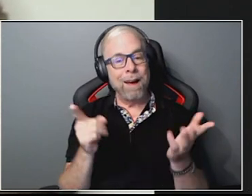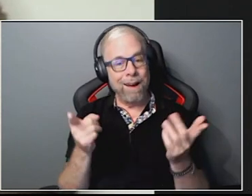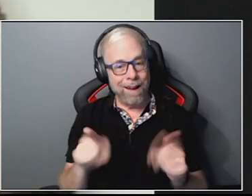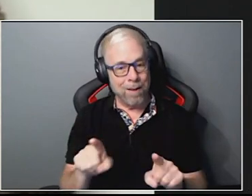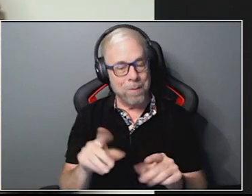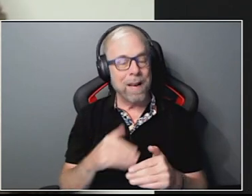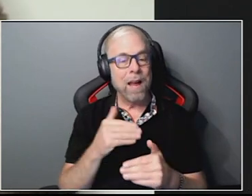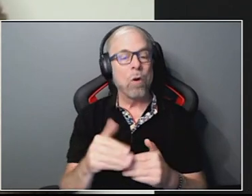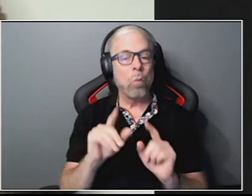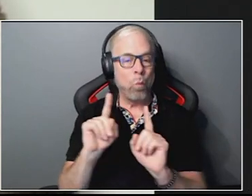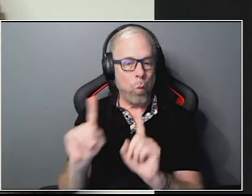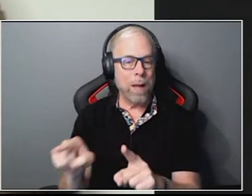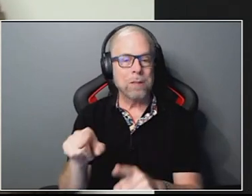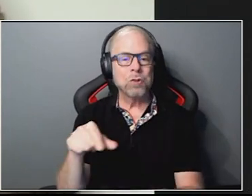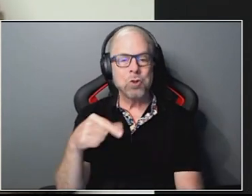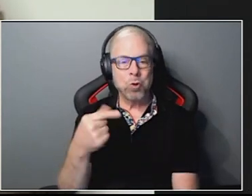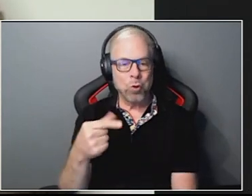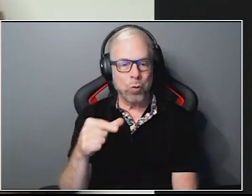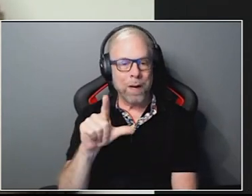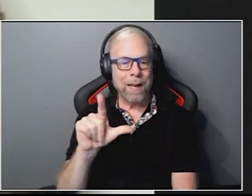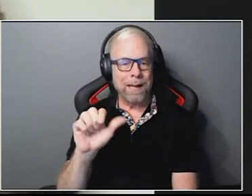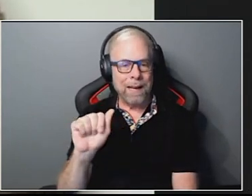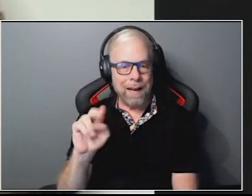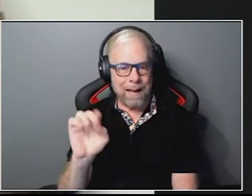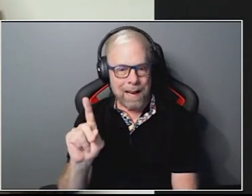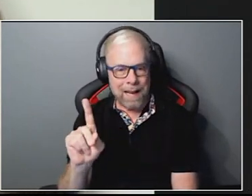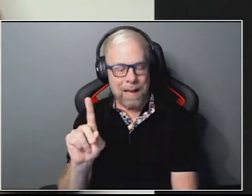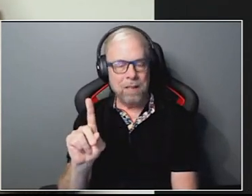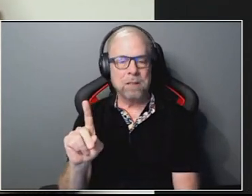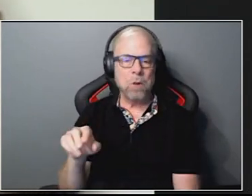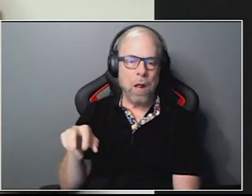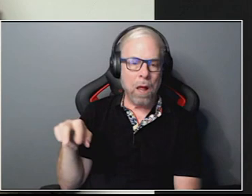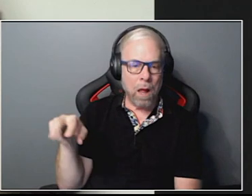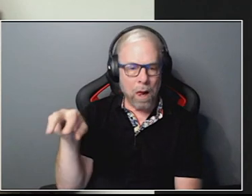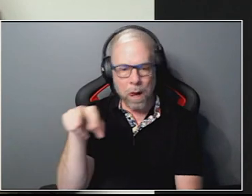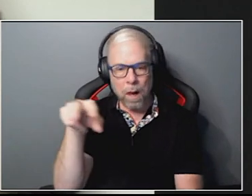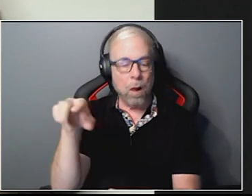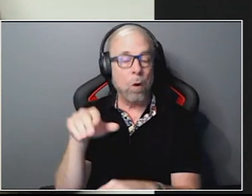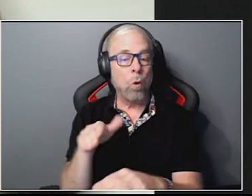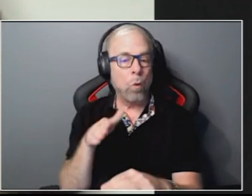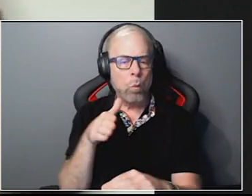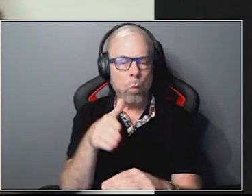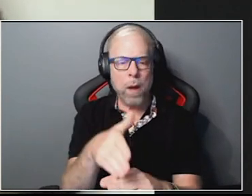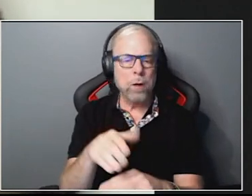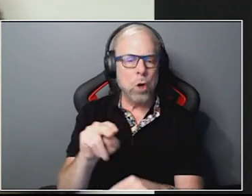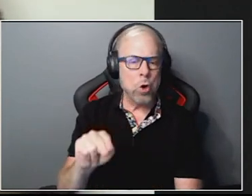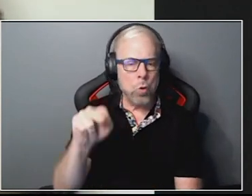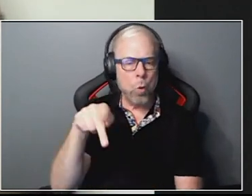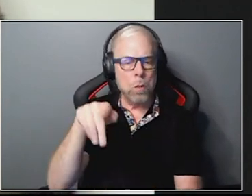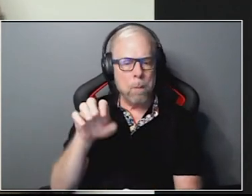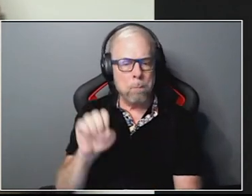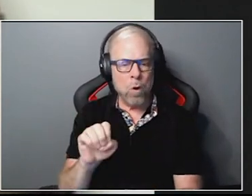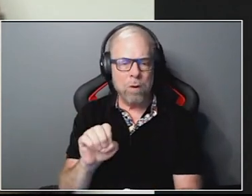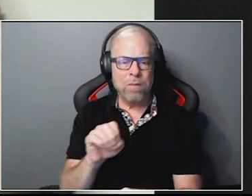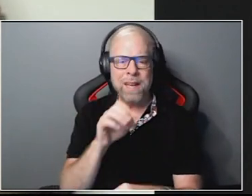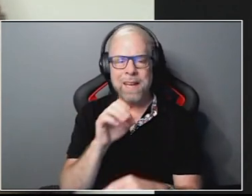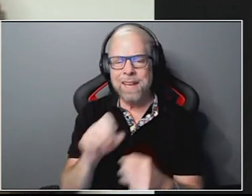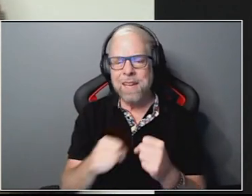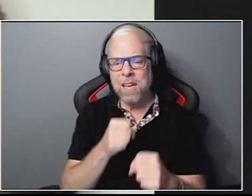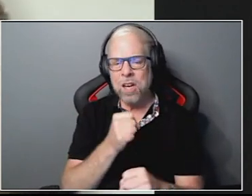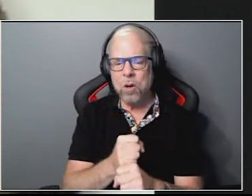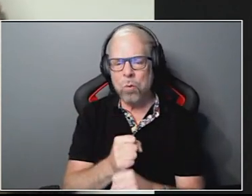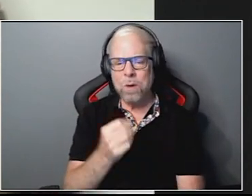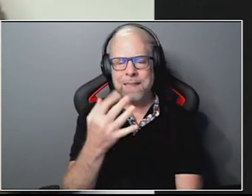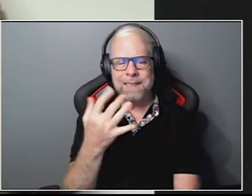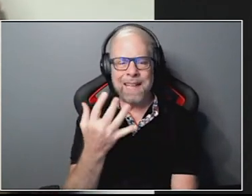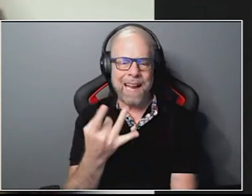Greenland, trying to make our way to the North Pole. And the year was, at that time, it was like 1891. So